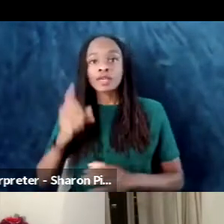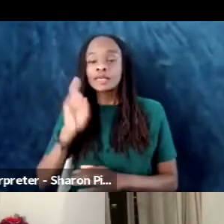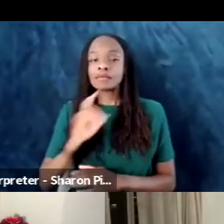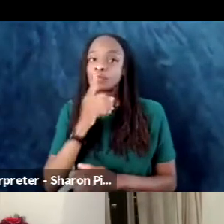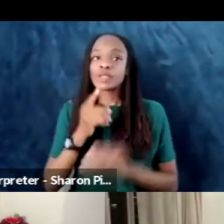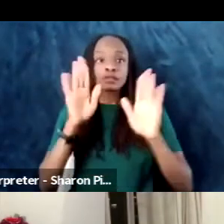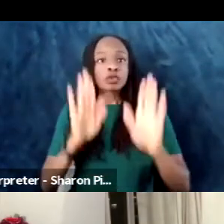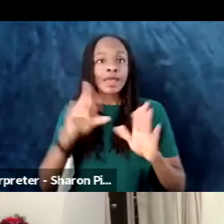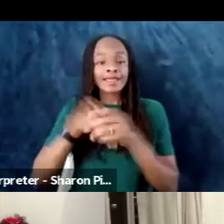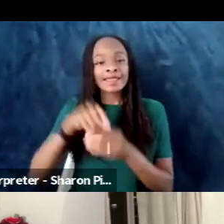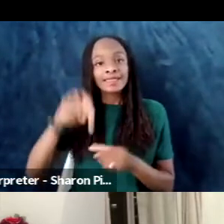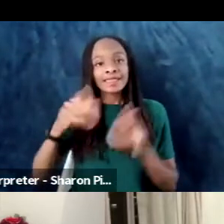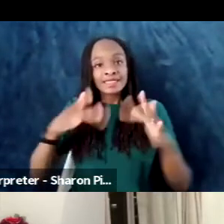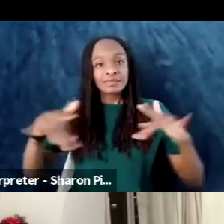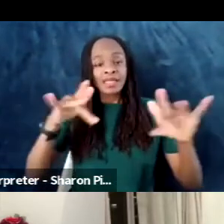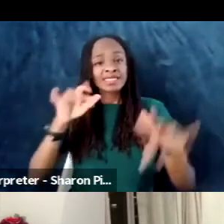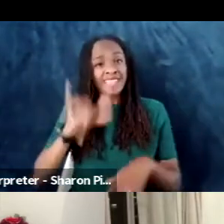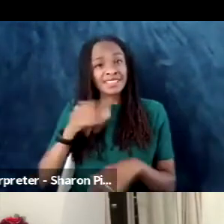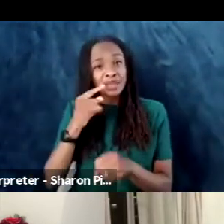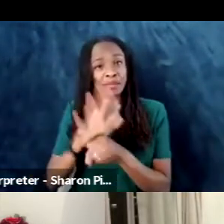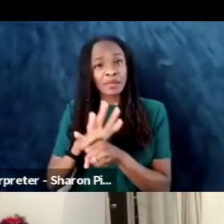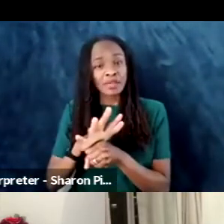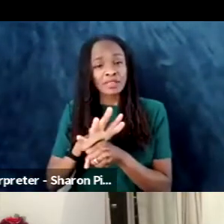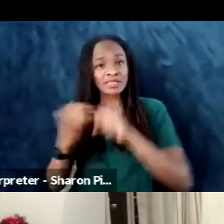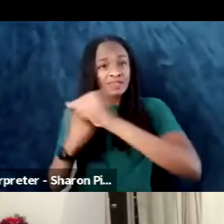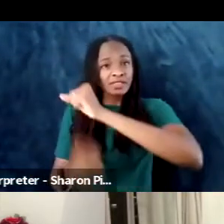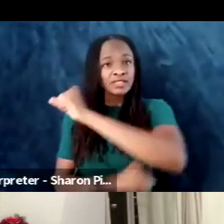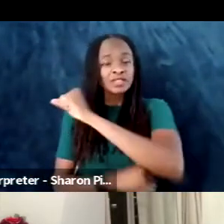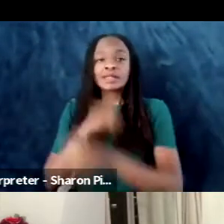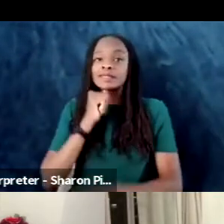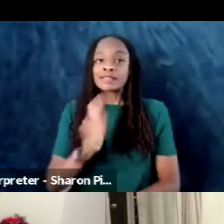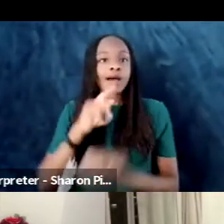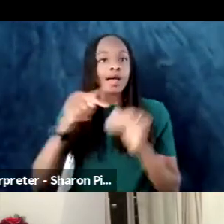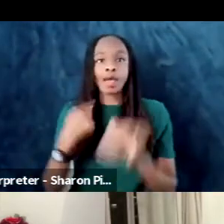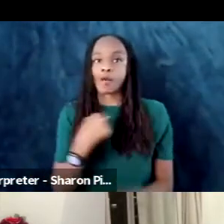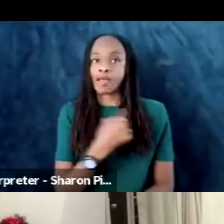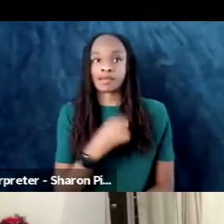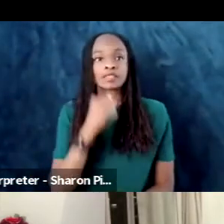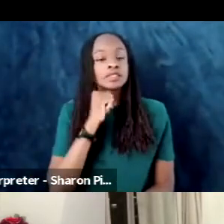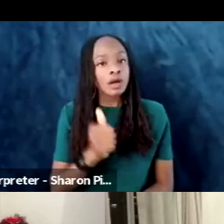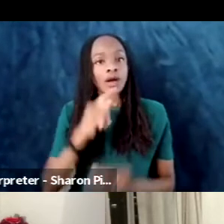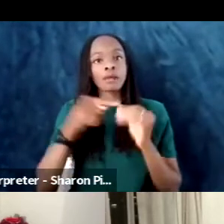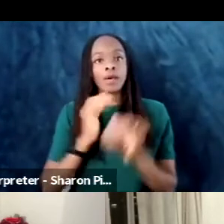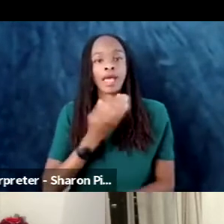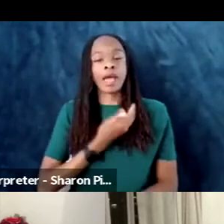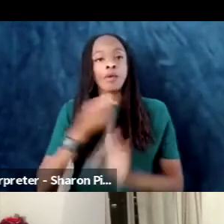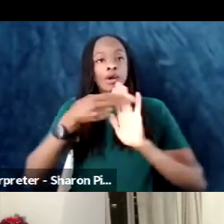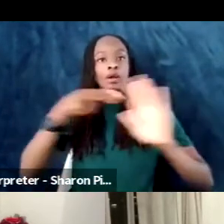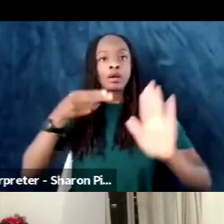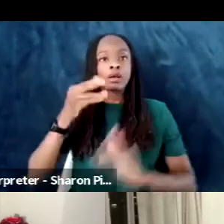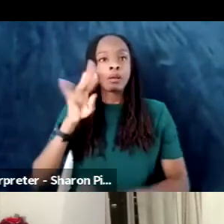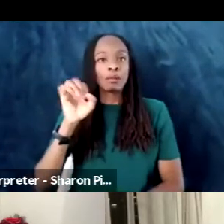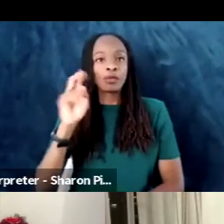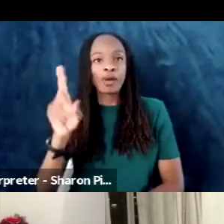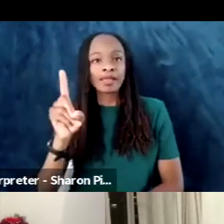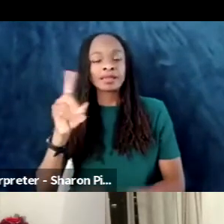It's a fundamental commitment. And so it's not about us, it's not about our brand, it's around the end outcomes that we